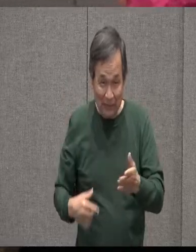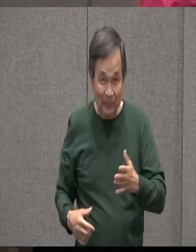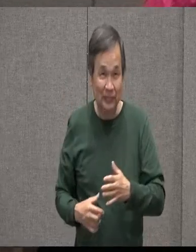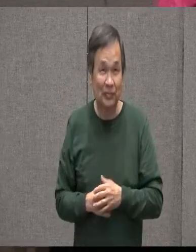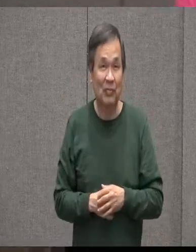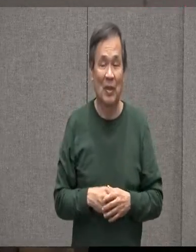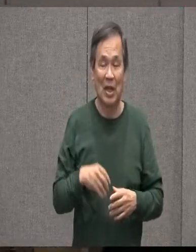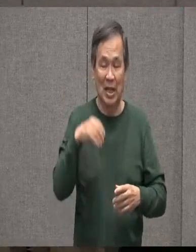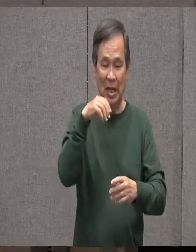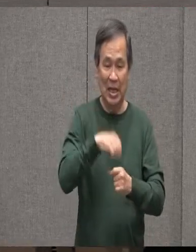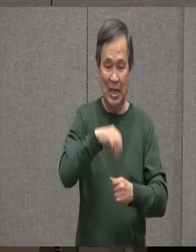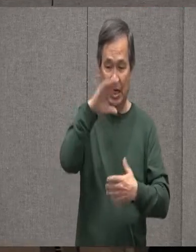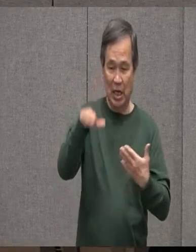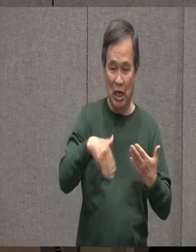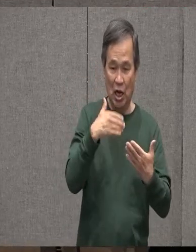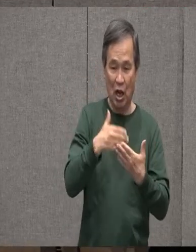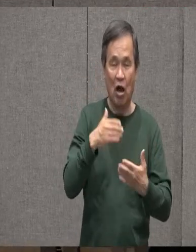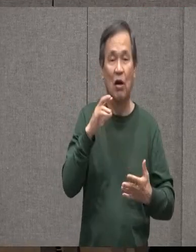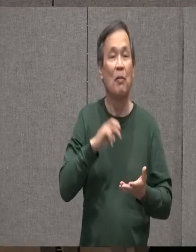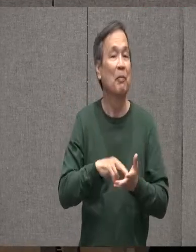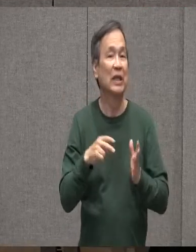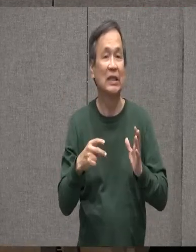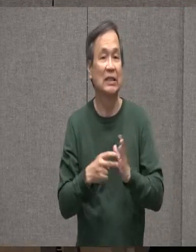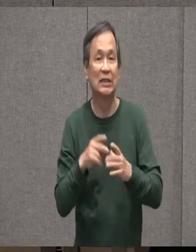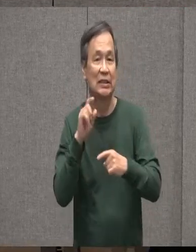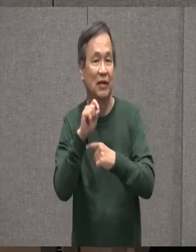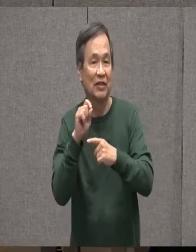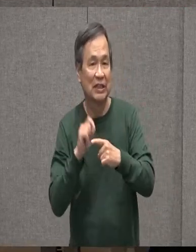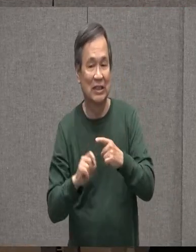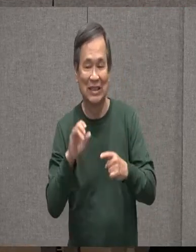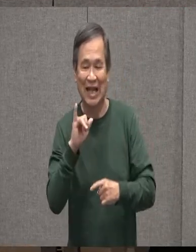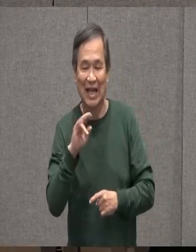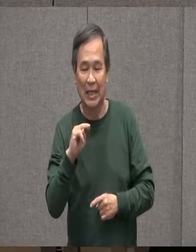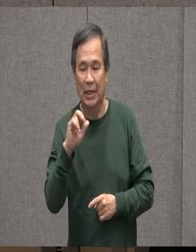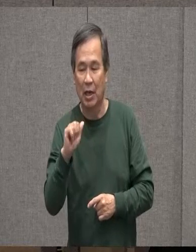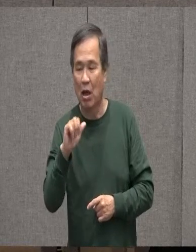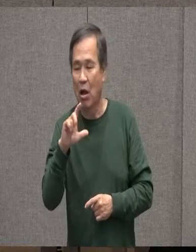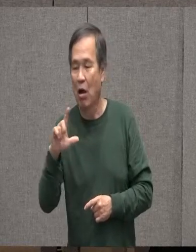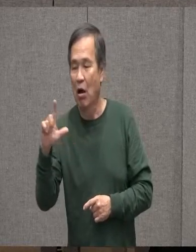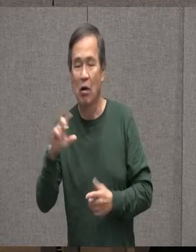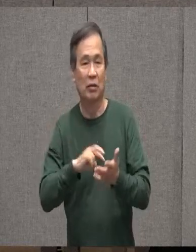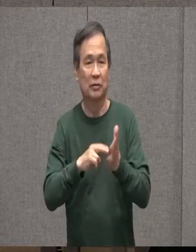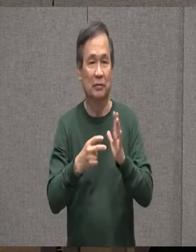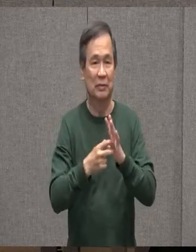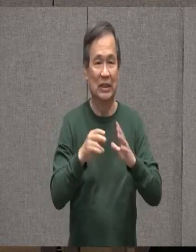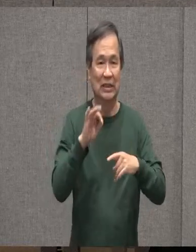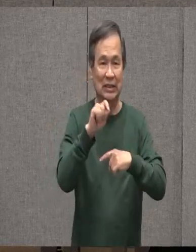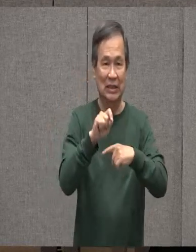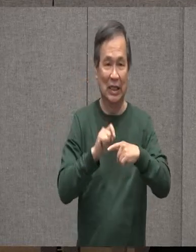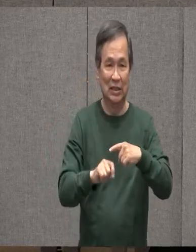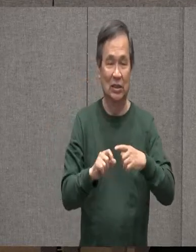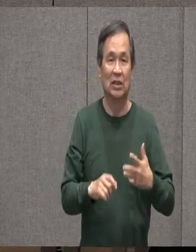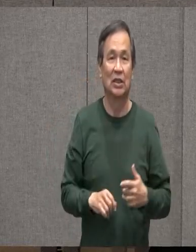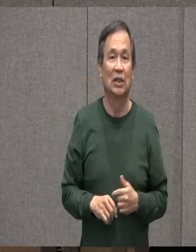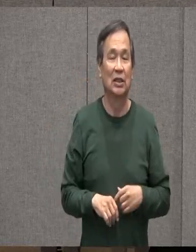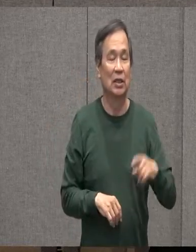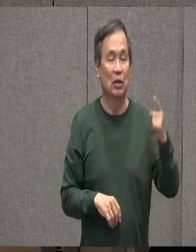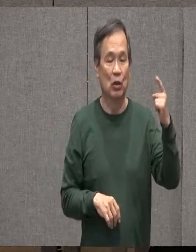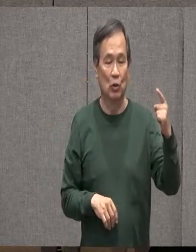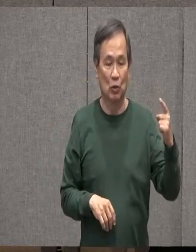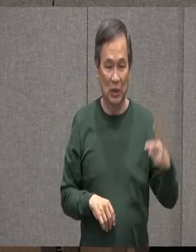Tommy, and Susie. Cindy feeds them cat crunchies. Each day, Sammy eats 1/2 of a box, Tommy